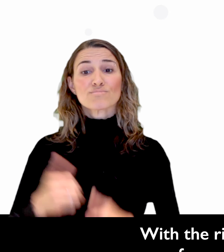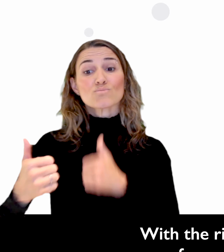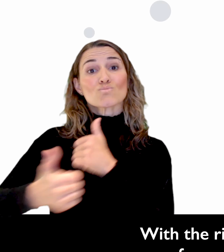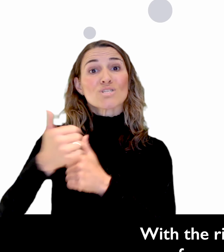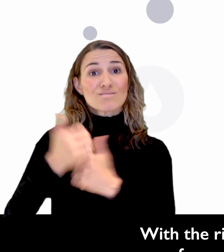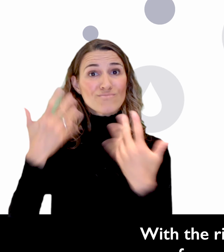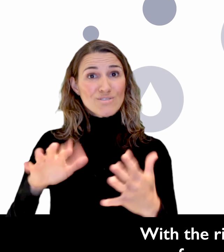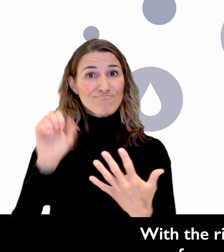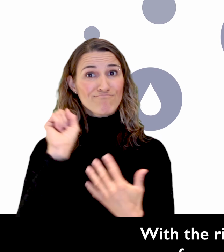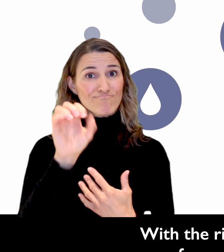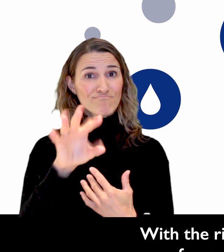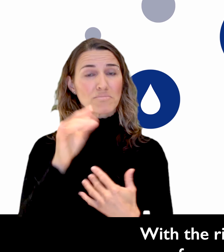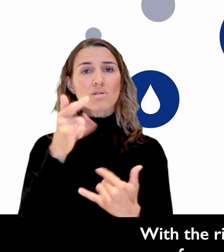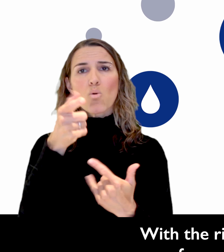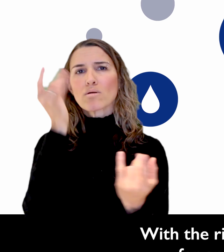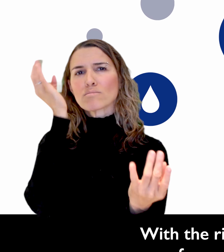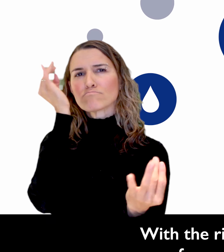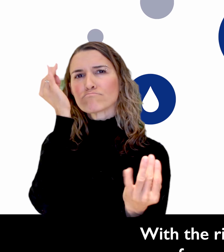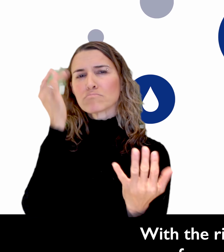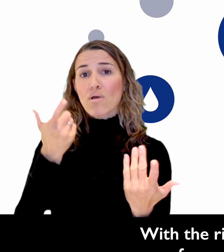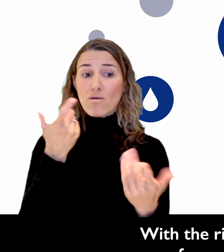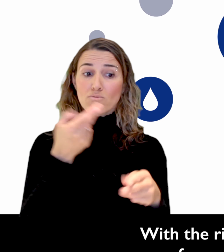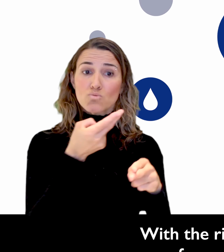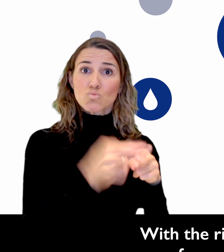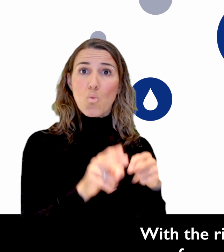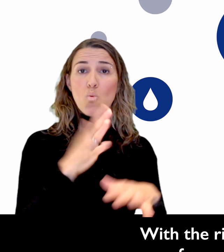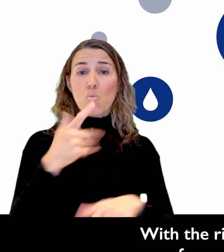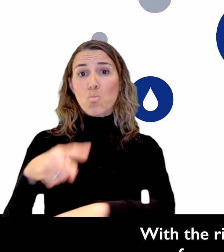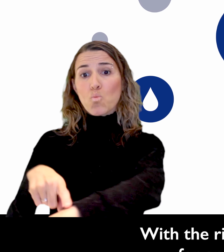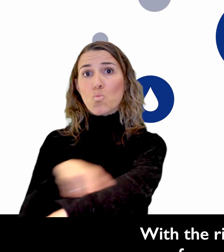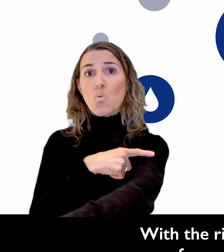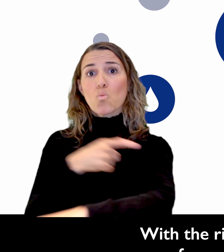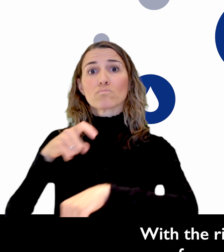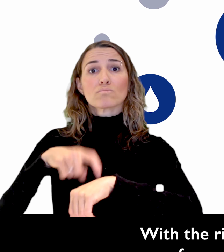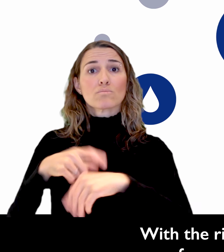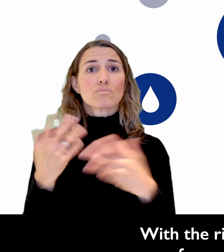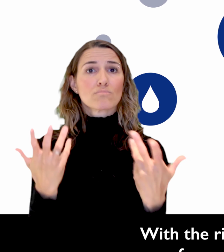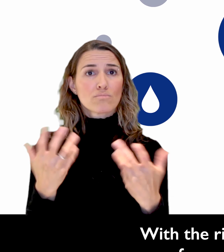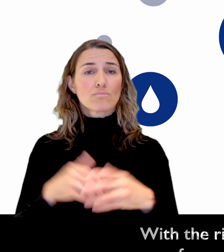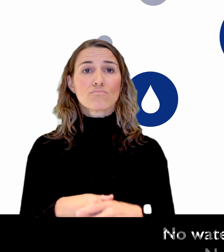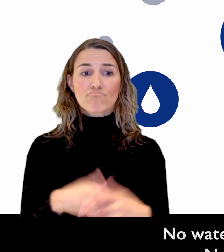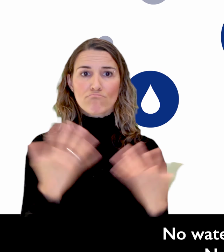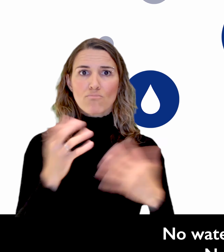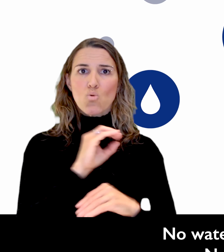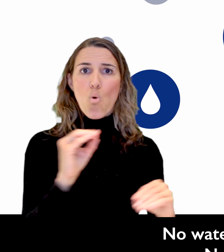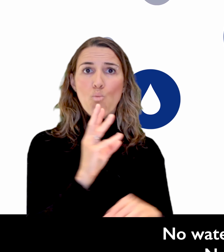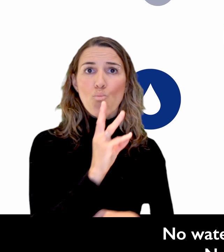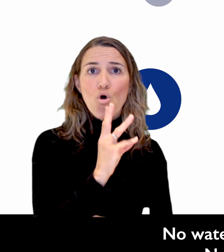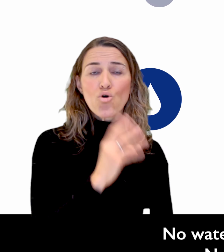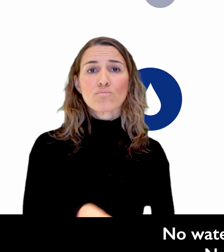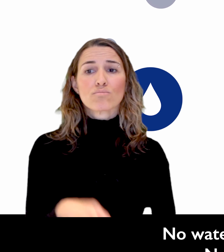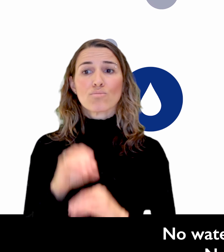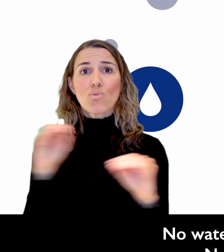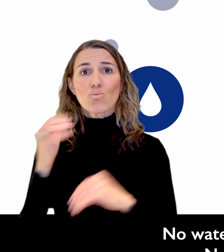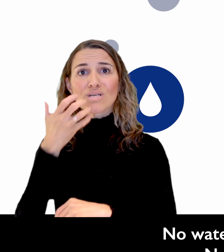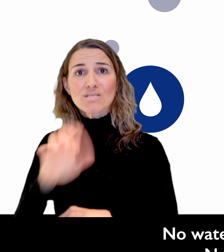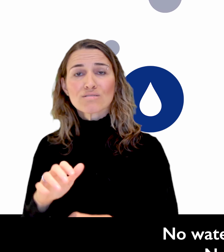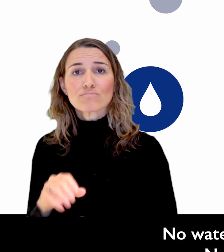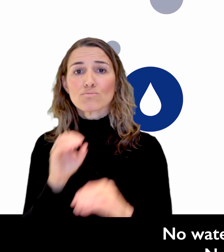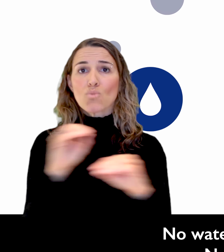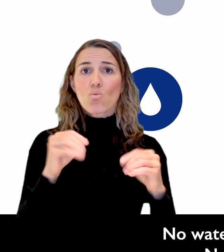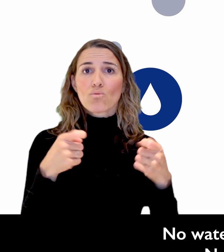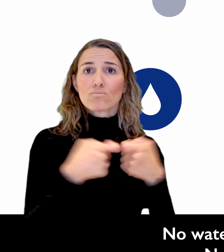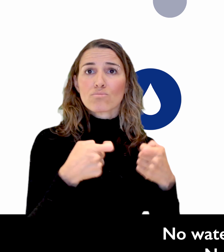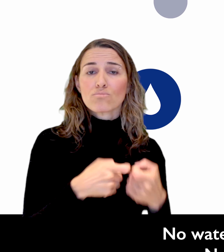With the risks covered, consider these possibilities for any short or extended period of time. No water, no